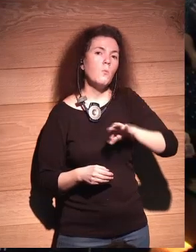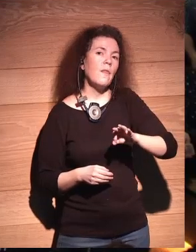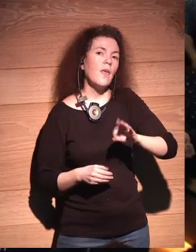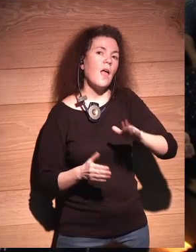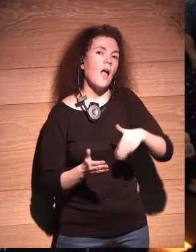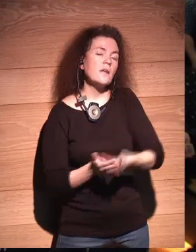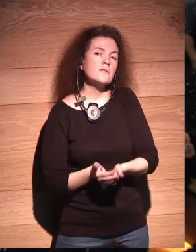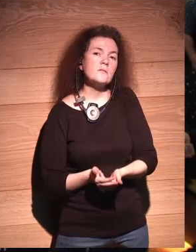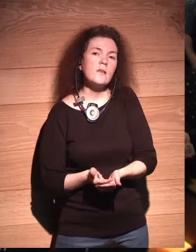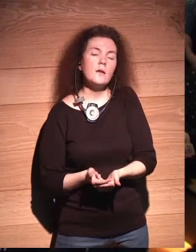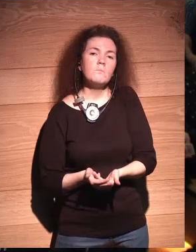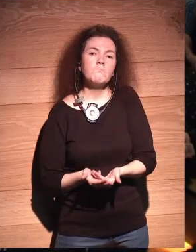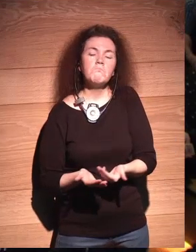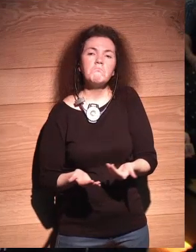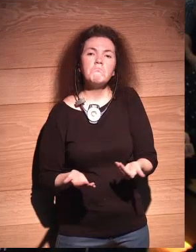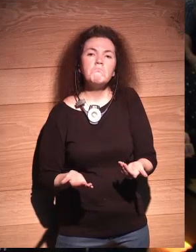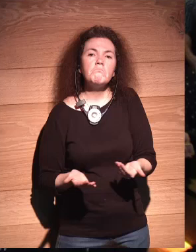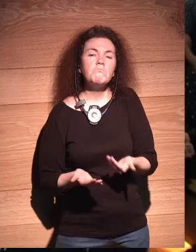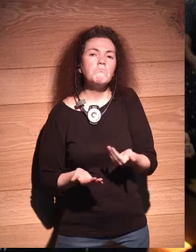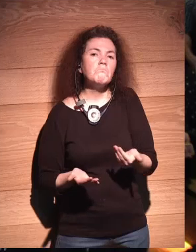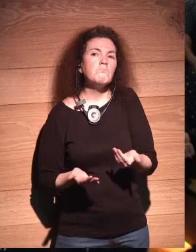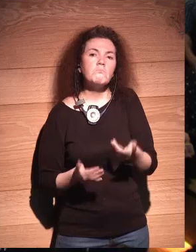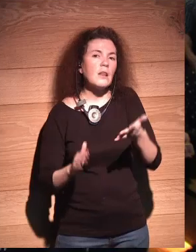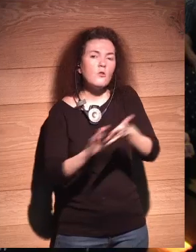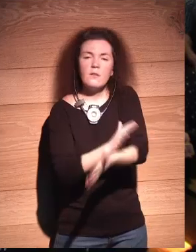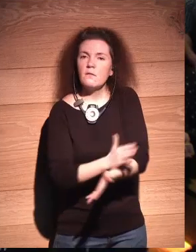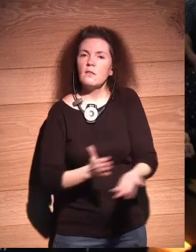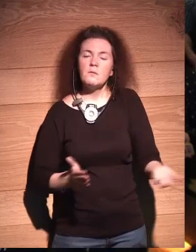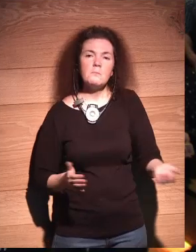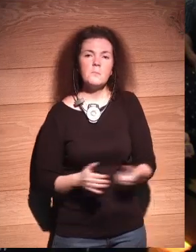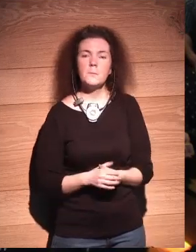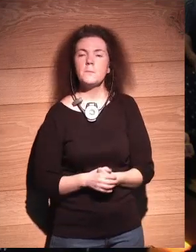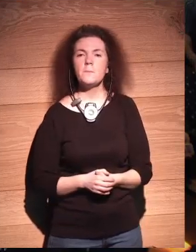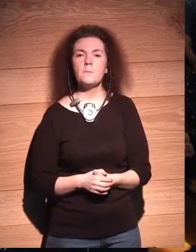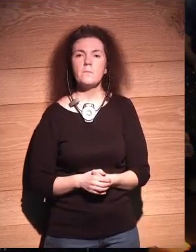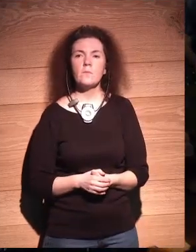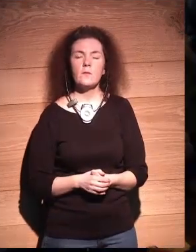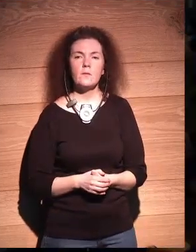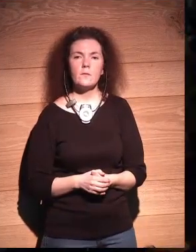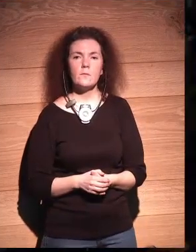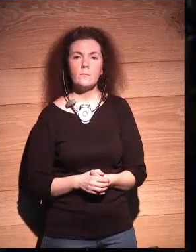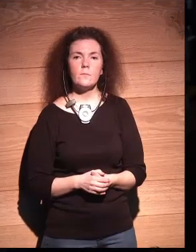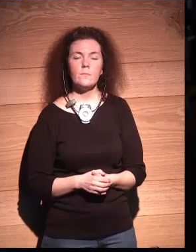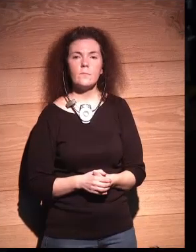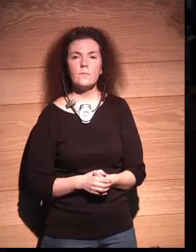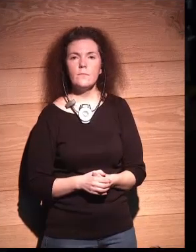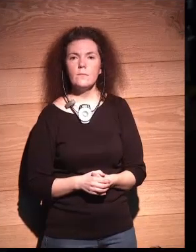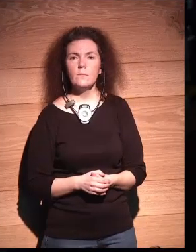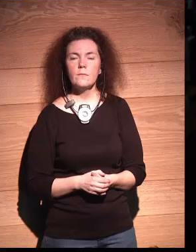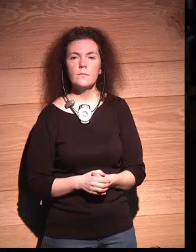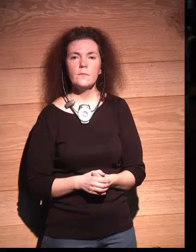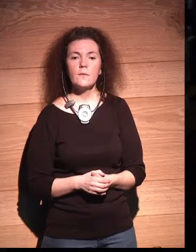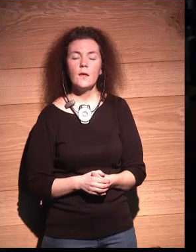prison, and many of them were artists, and they're in Sing Sing prison now. So anyway, I spent lots of time at the